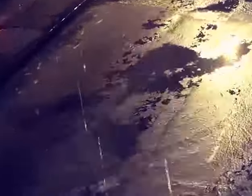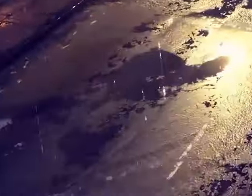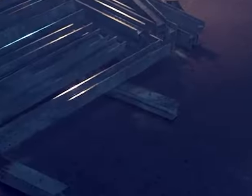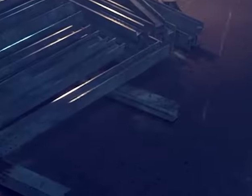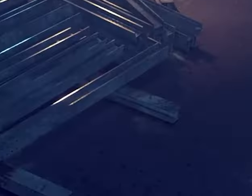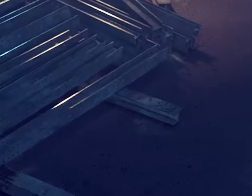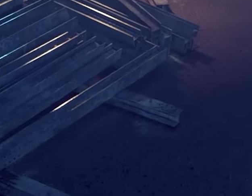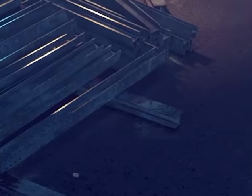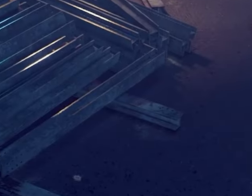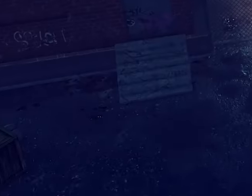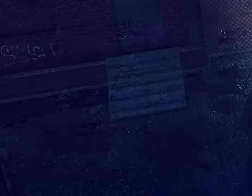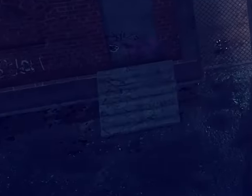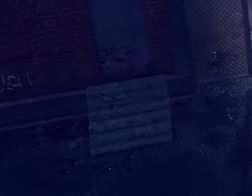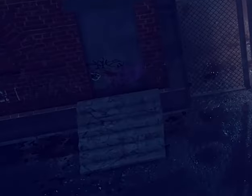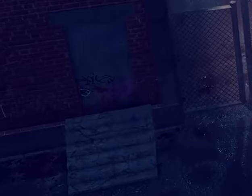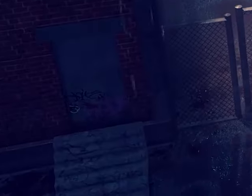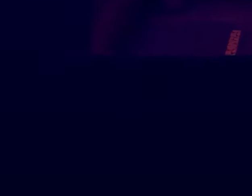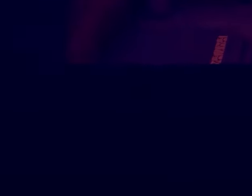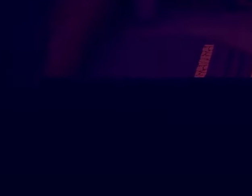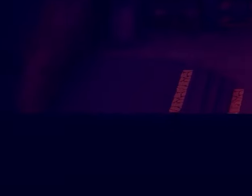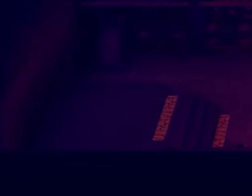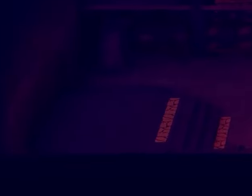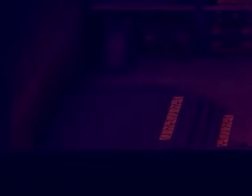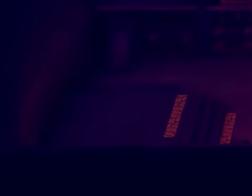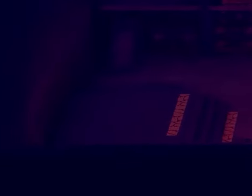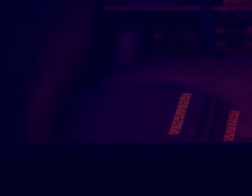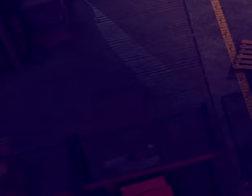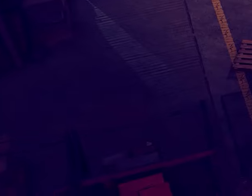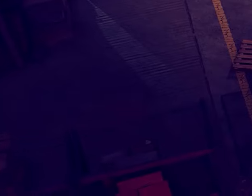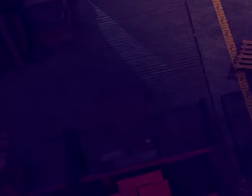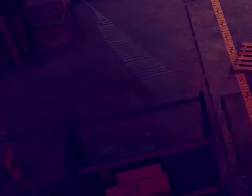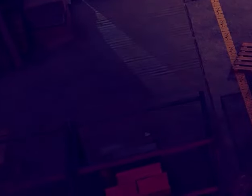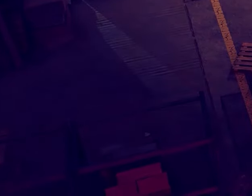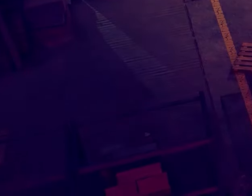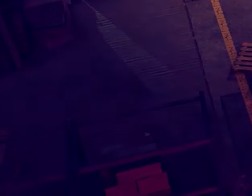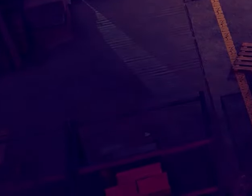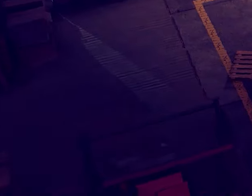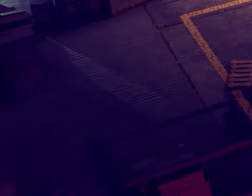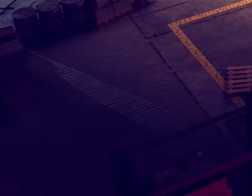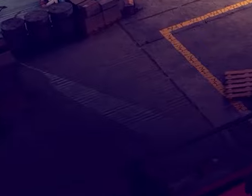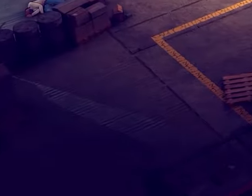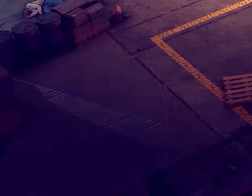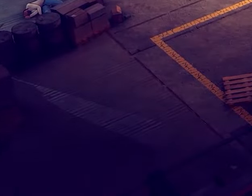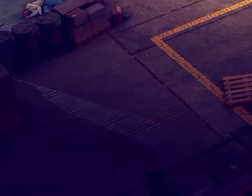We have units on standby if required. ACPD, drop it now.